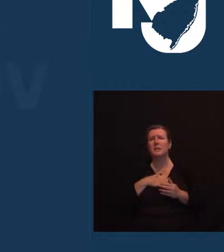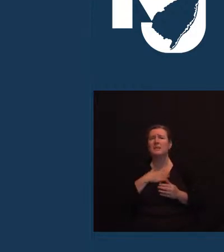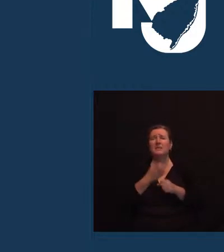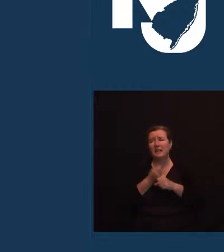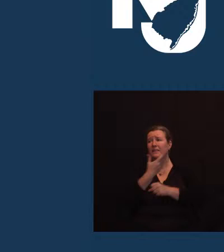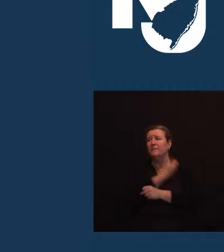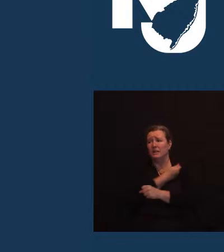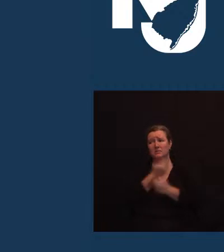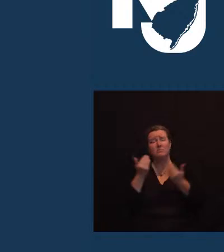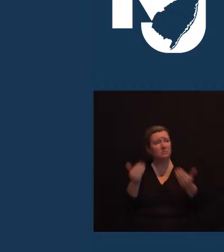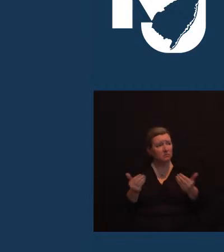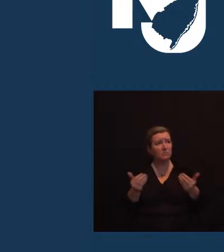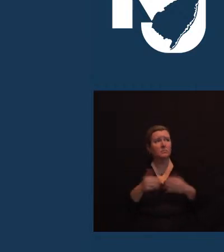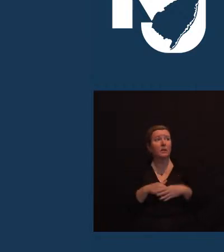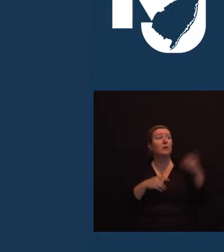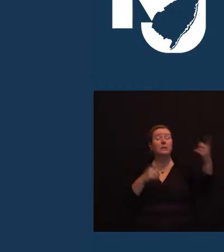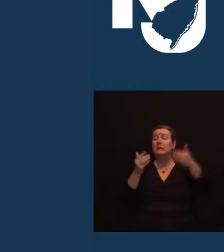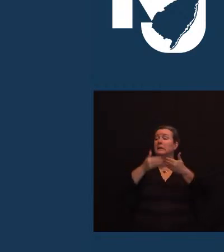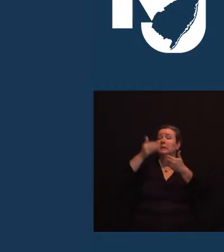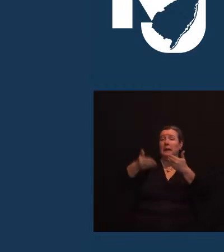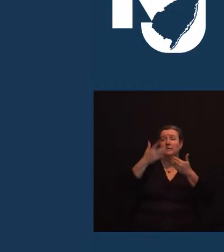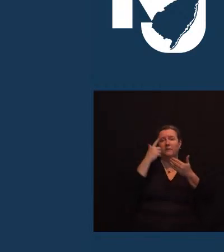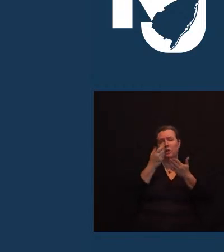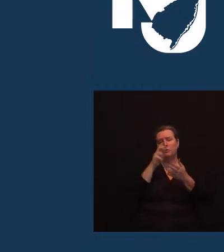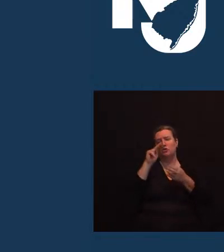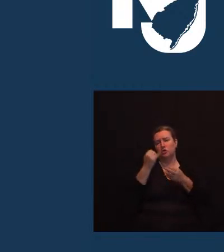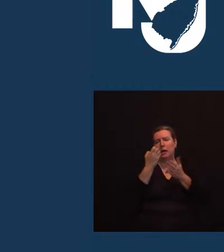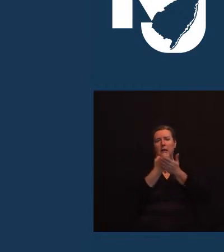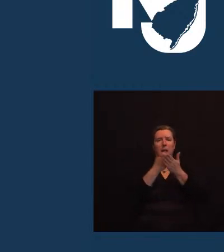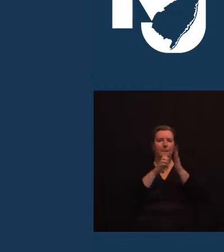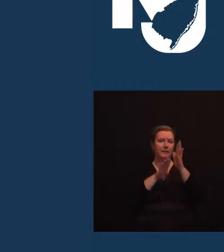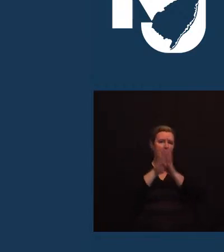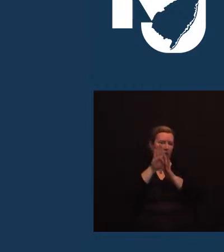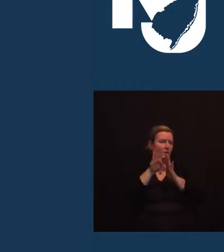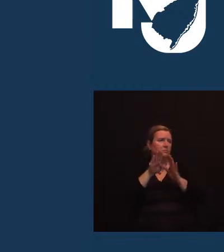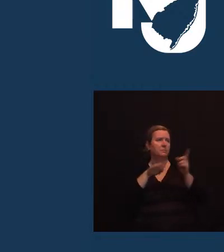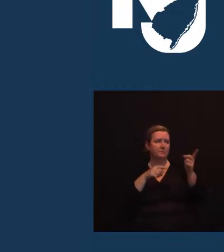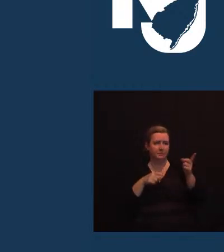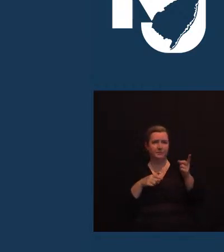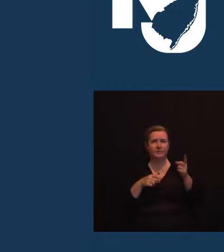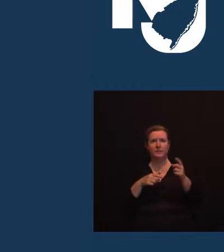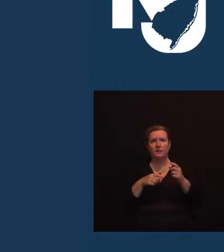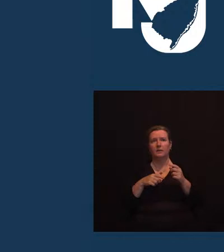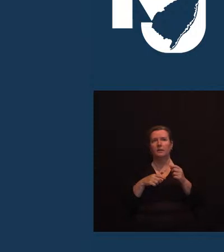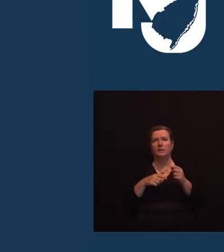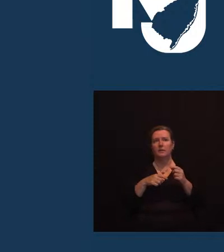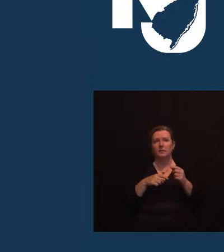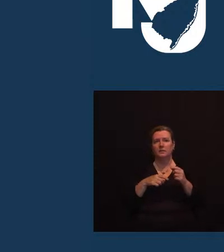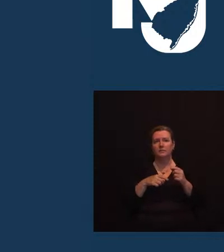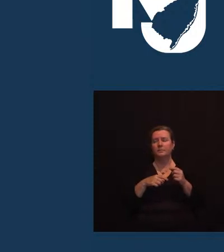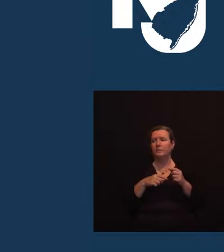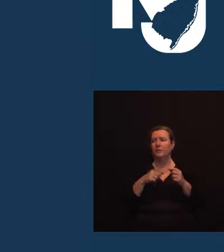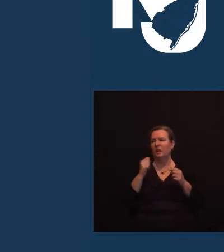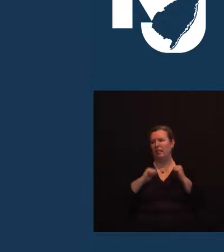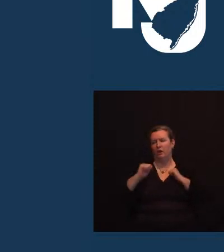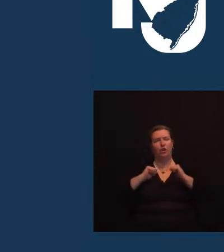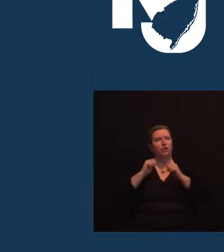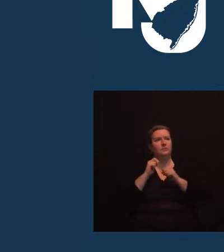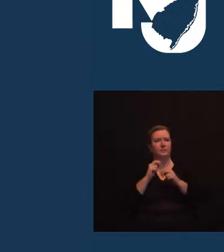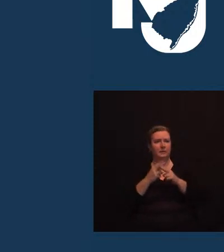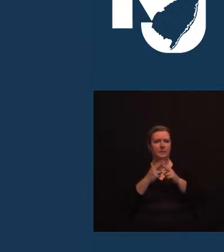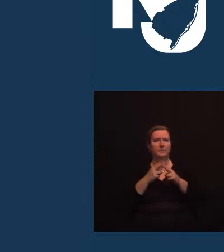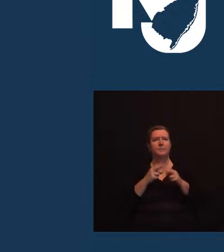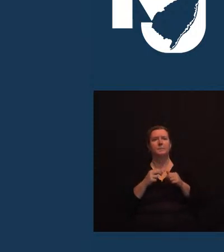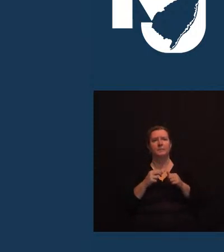turn the show over, the car keys to Judy, for today, I want to give a shout out to one of our state's cultural